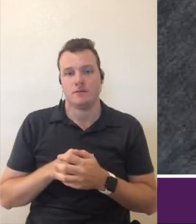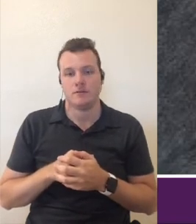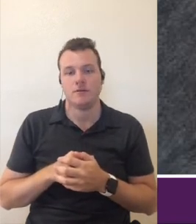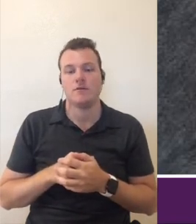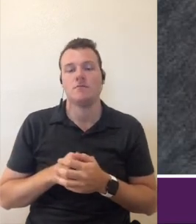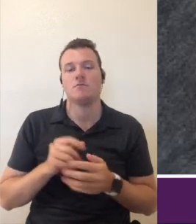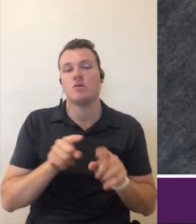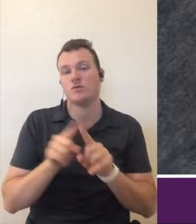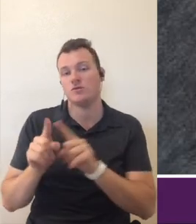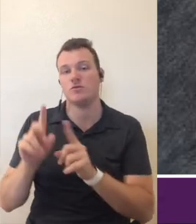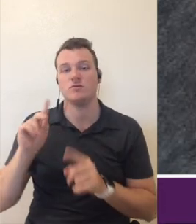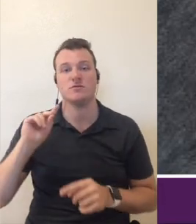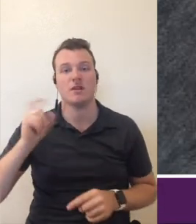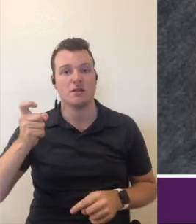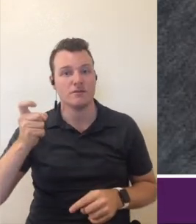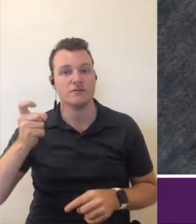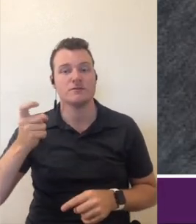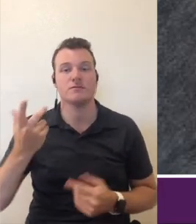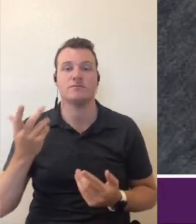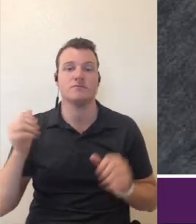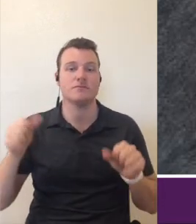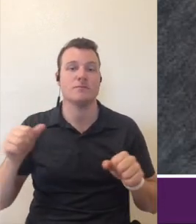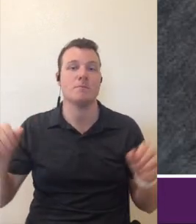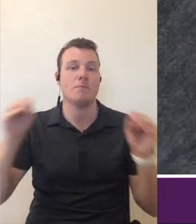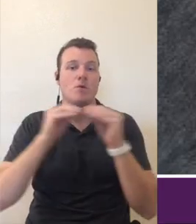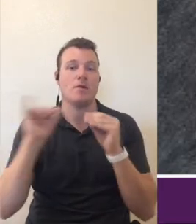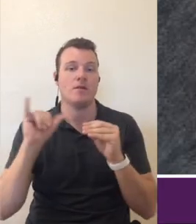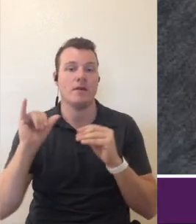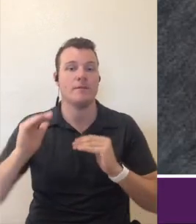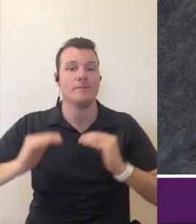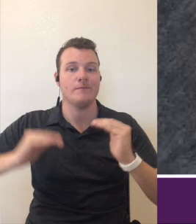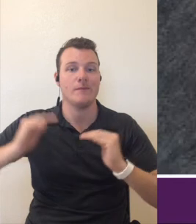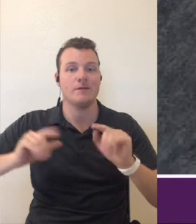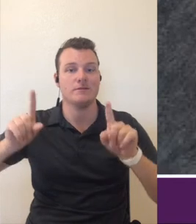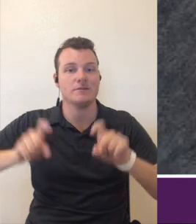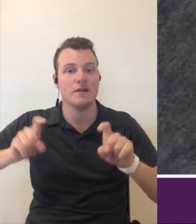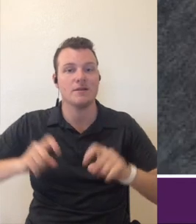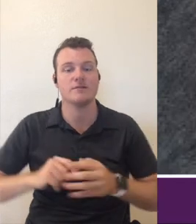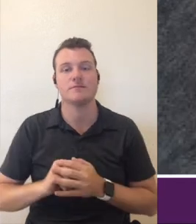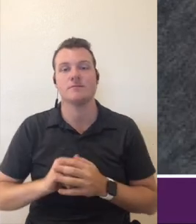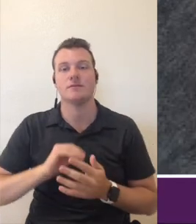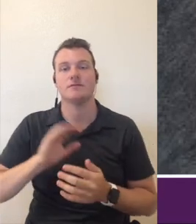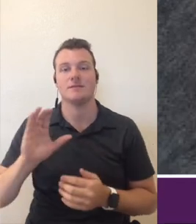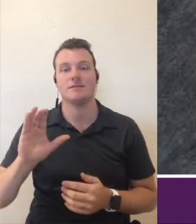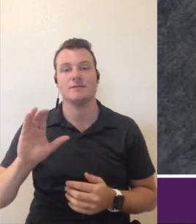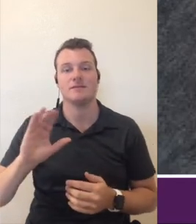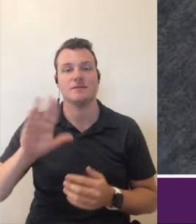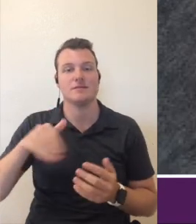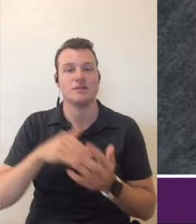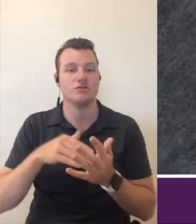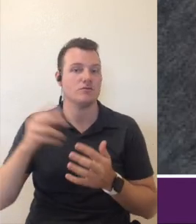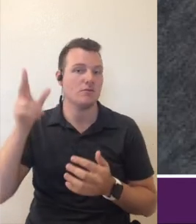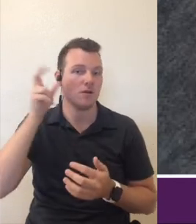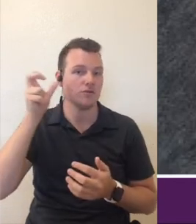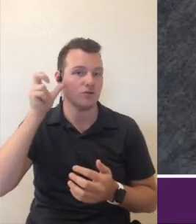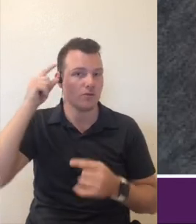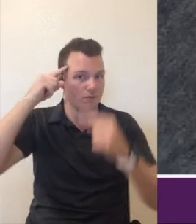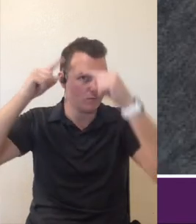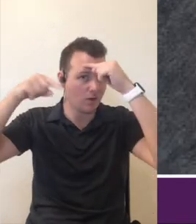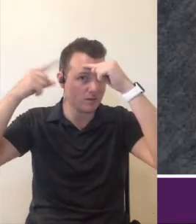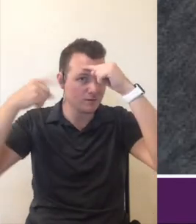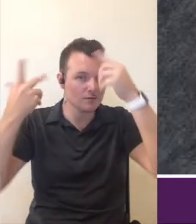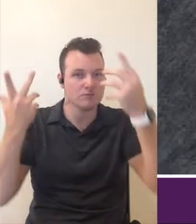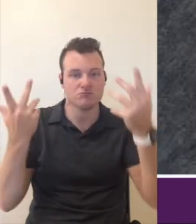maskers. Another way to look at it is looking at more diagnostics and potentially doing more things like balance